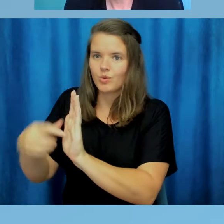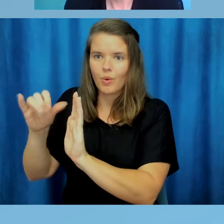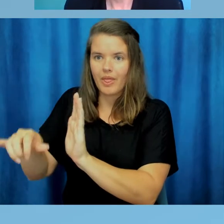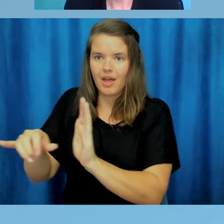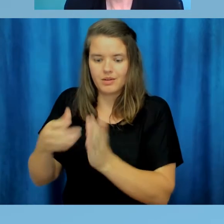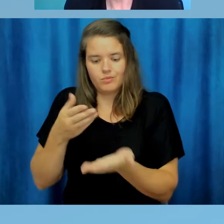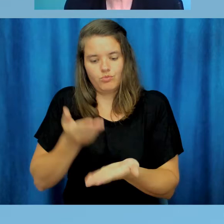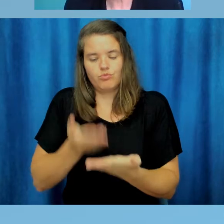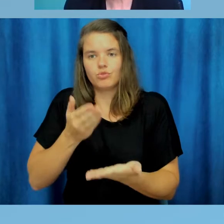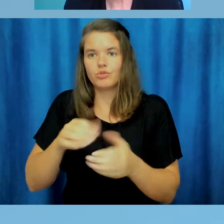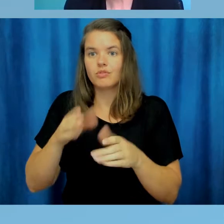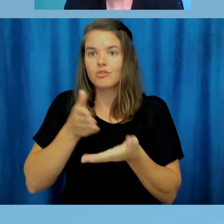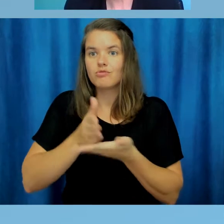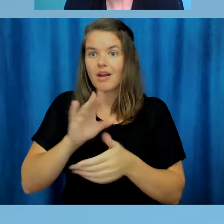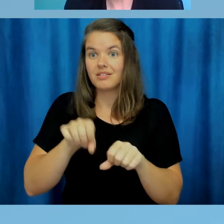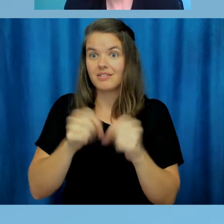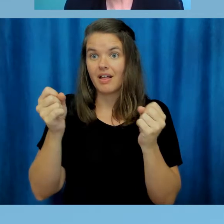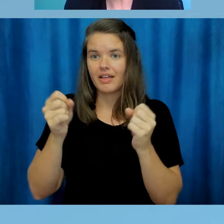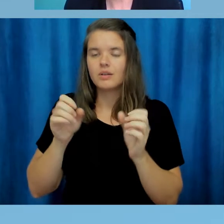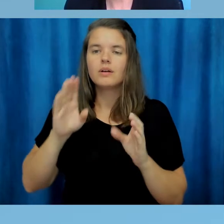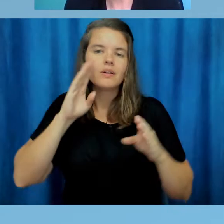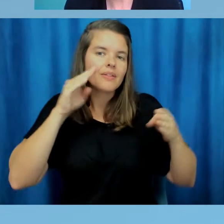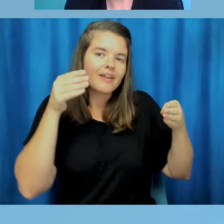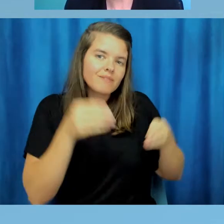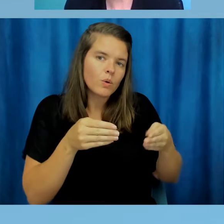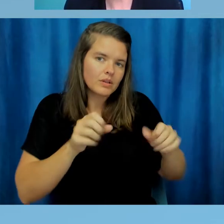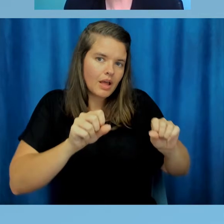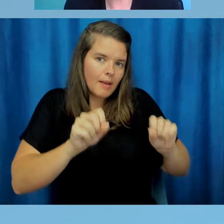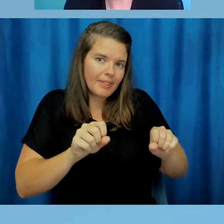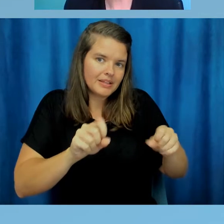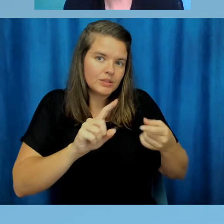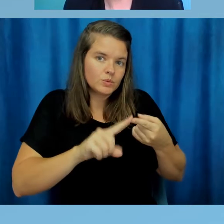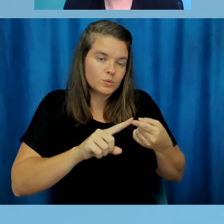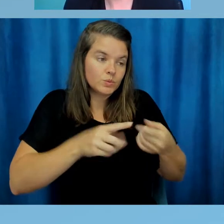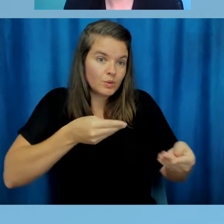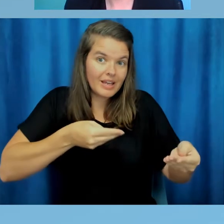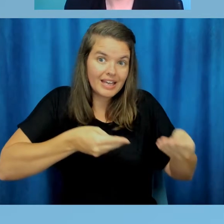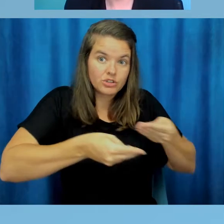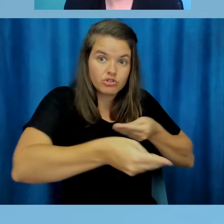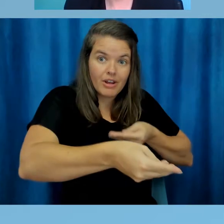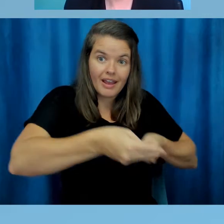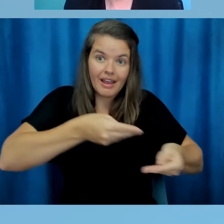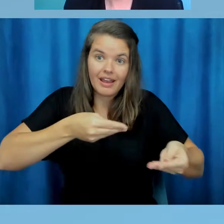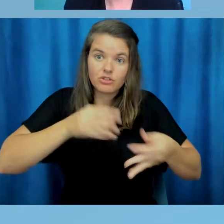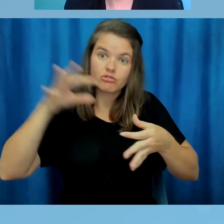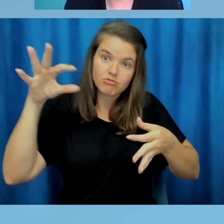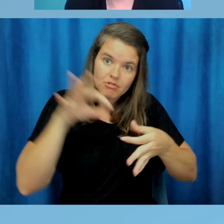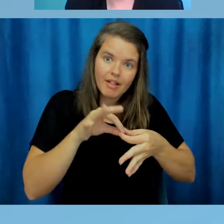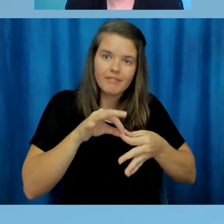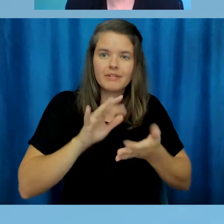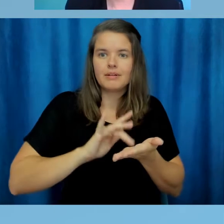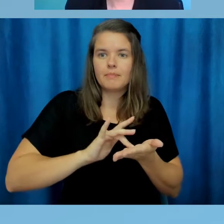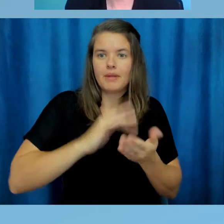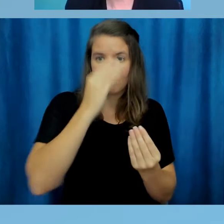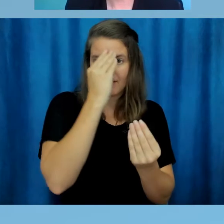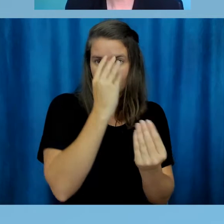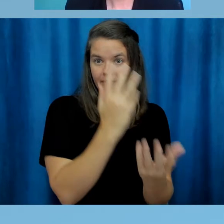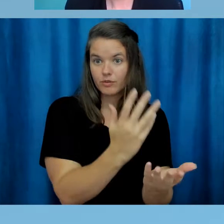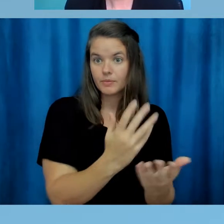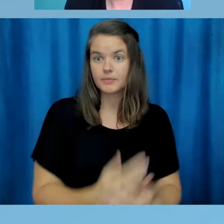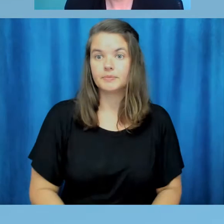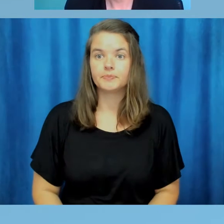violated. What we look at is the focus is on the ability to exchange relevant medical information.